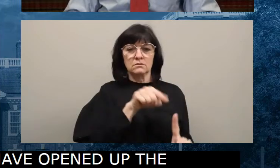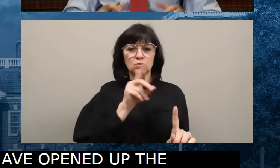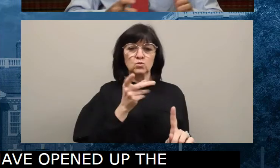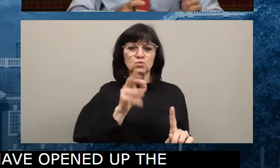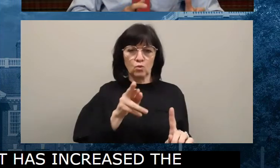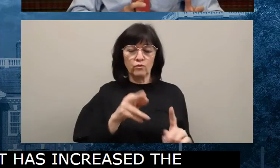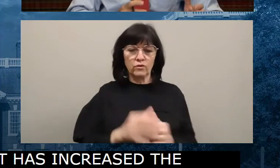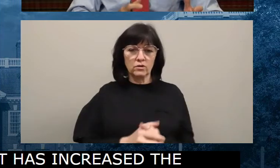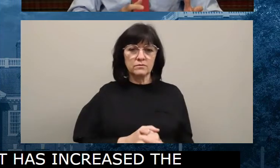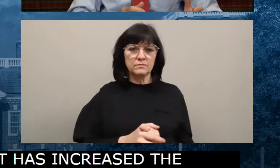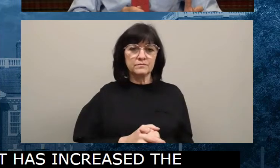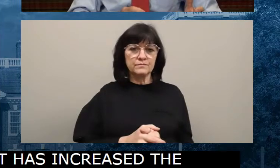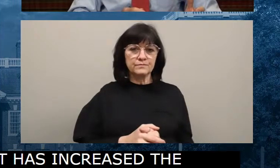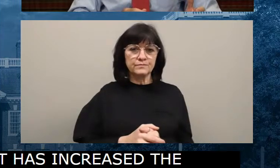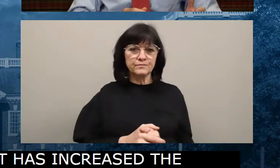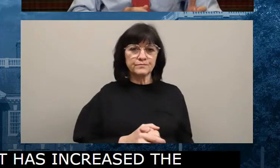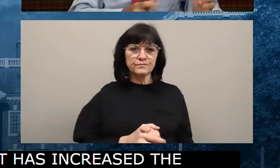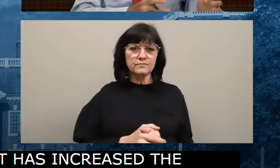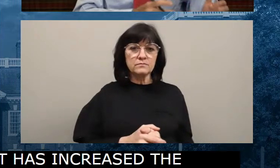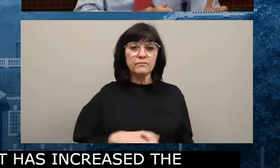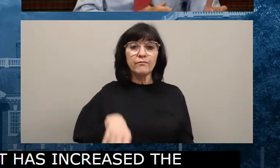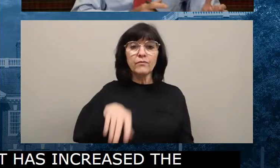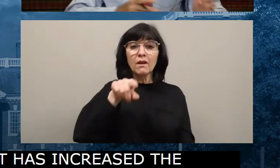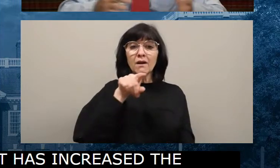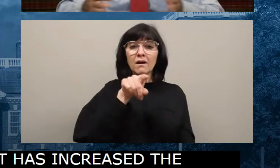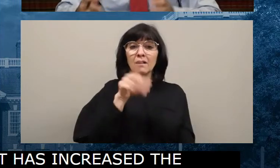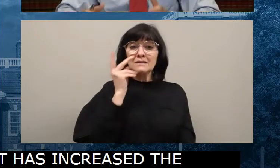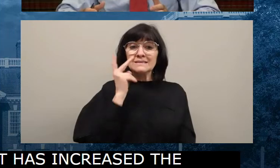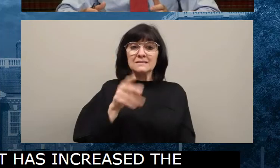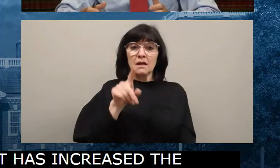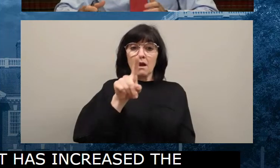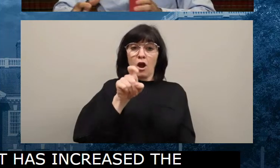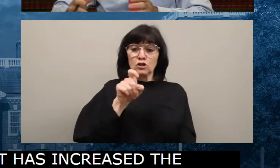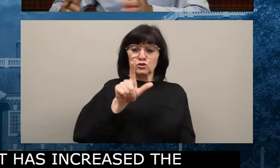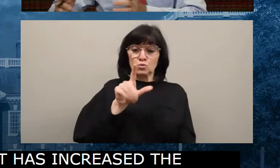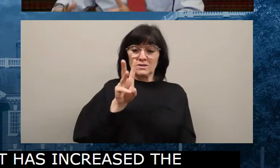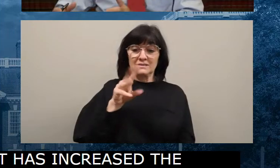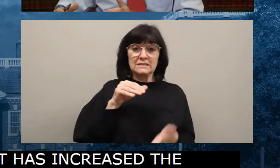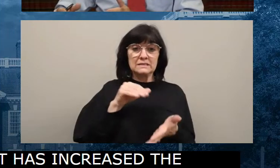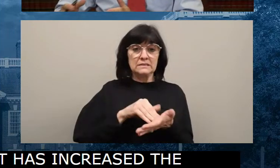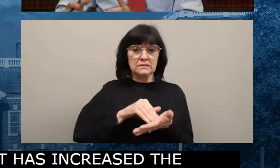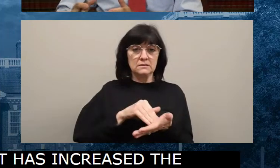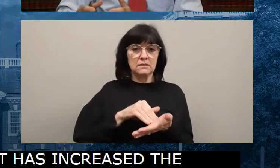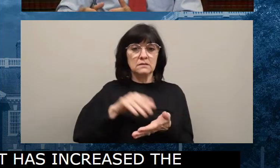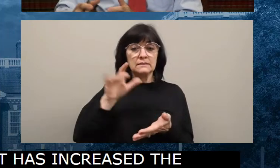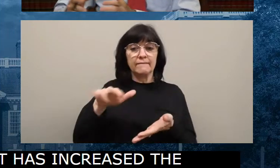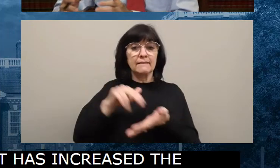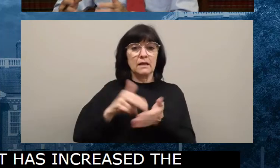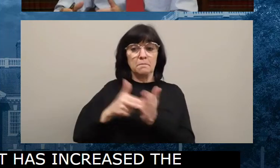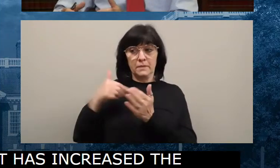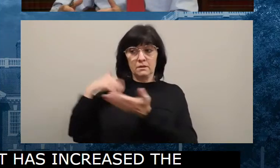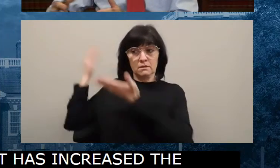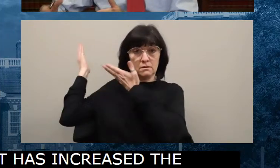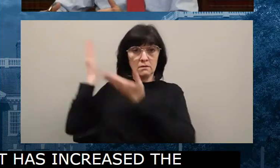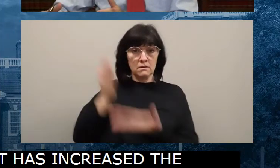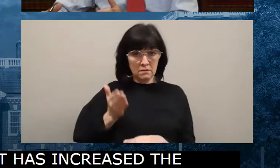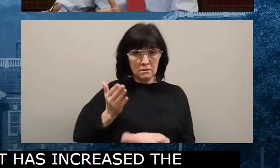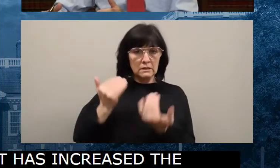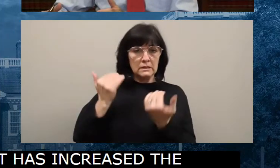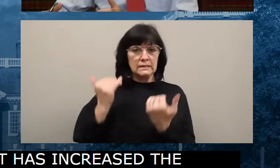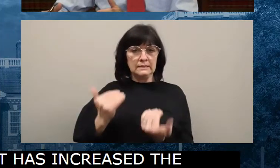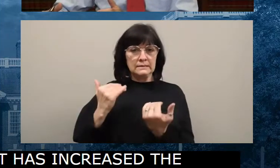126,000. Basically, those are vaccines that we've received and they're in transit to our partners. They're in our warehouse waiting